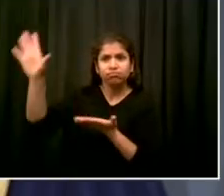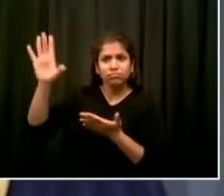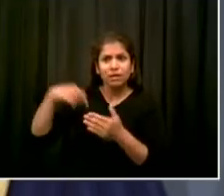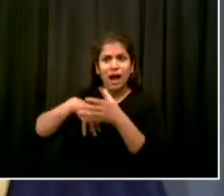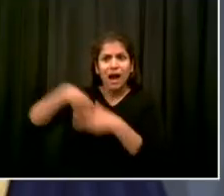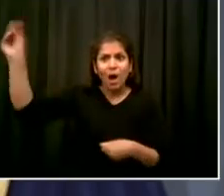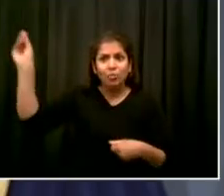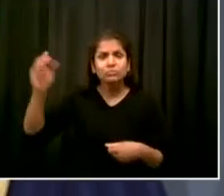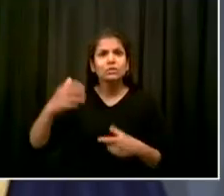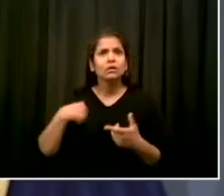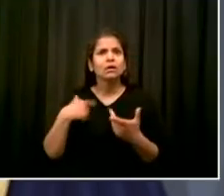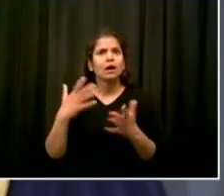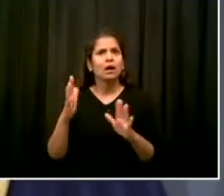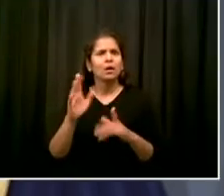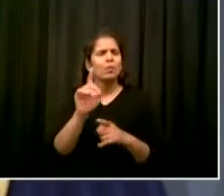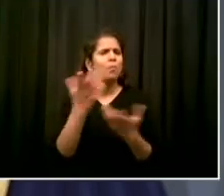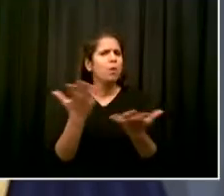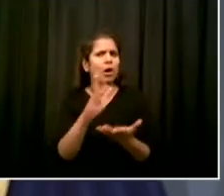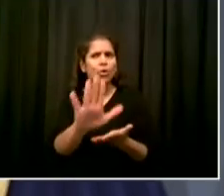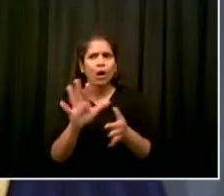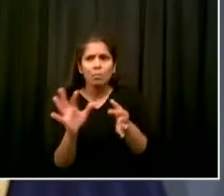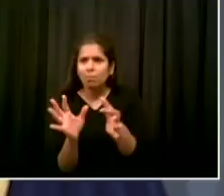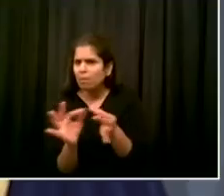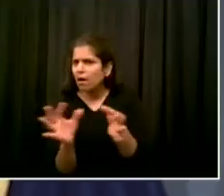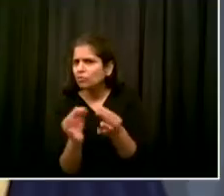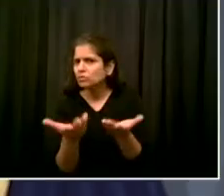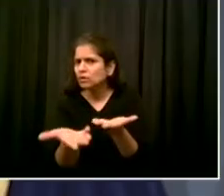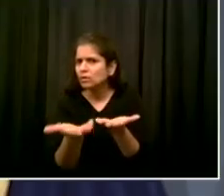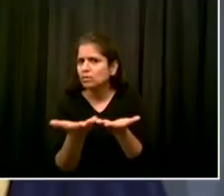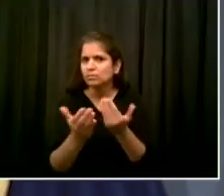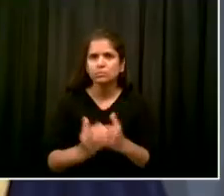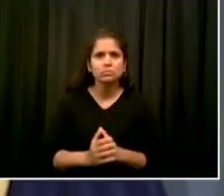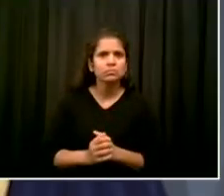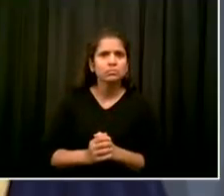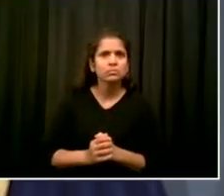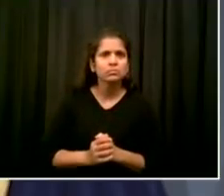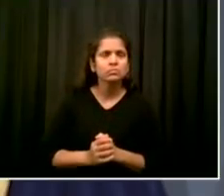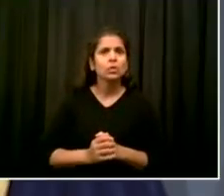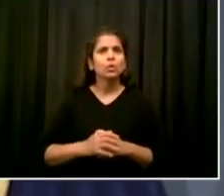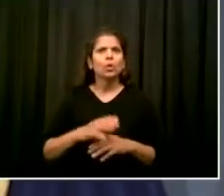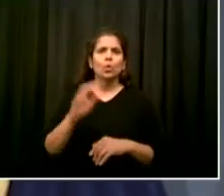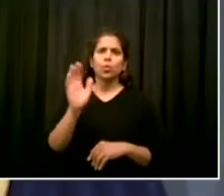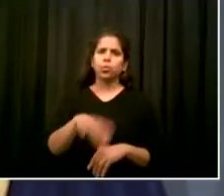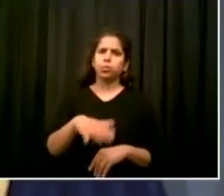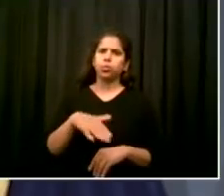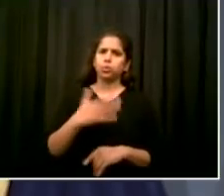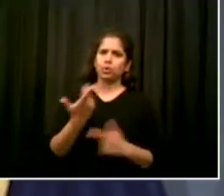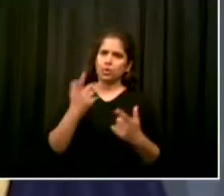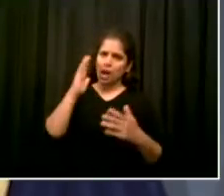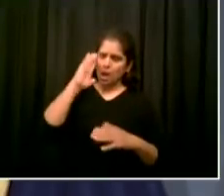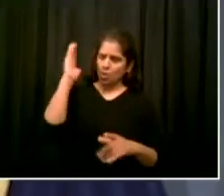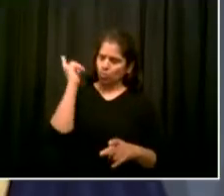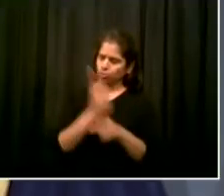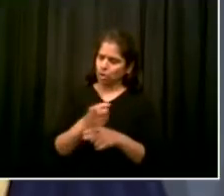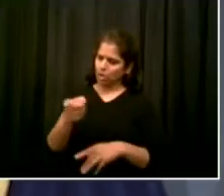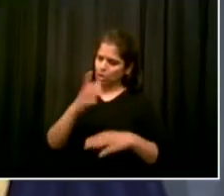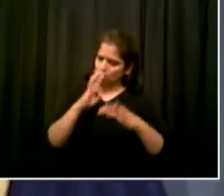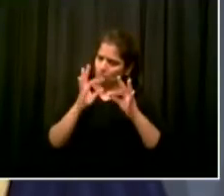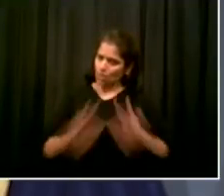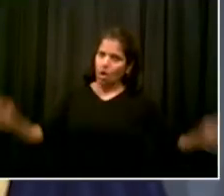Abu, it's such an important issue. There are some people who are working, and now there's going to be more and more people who are